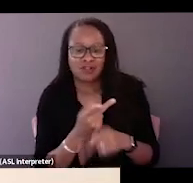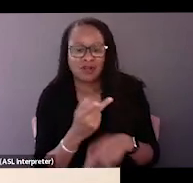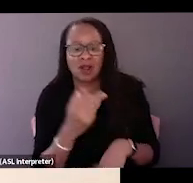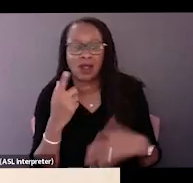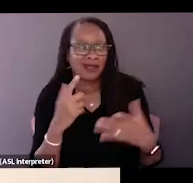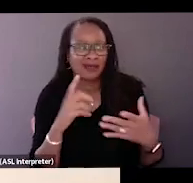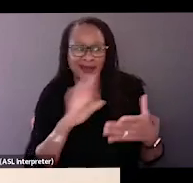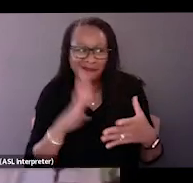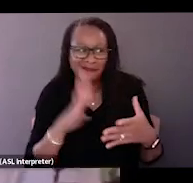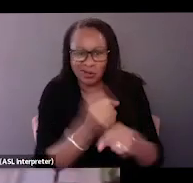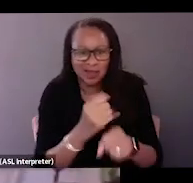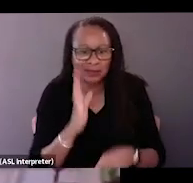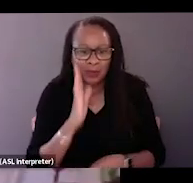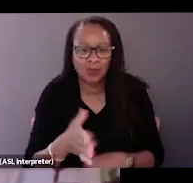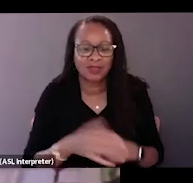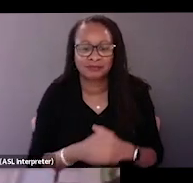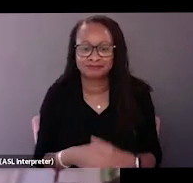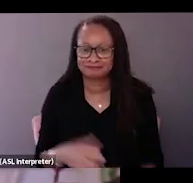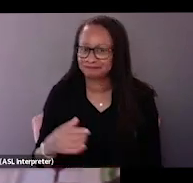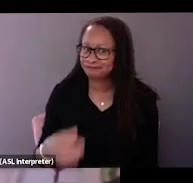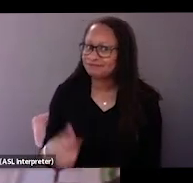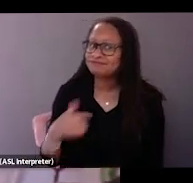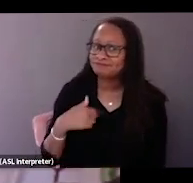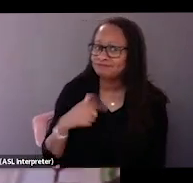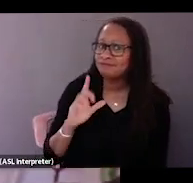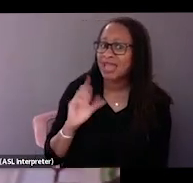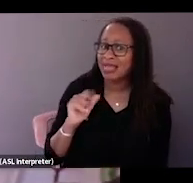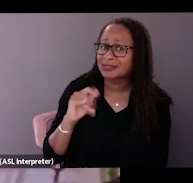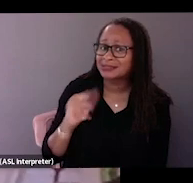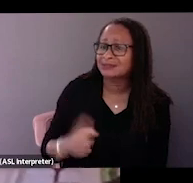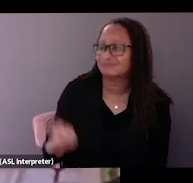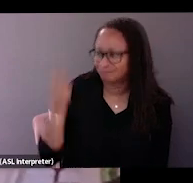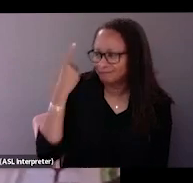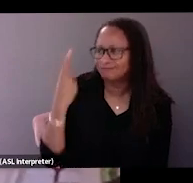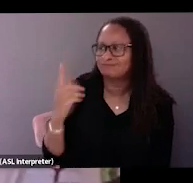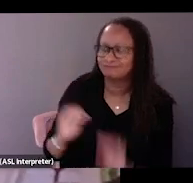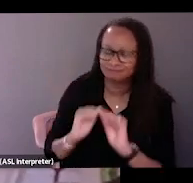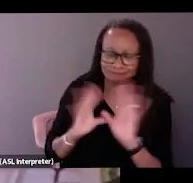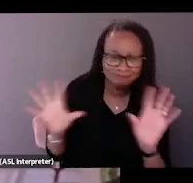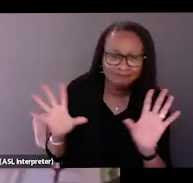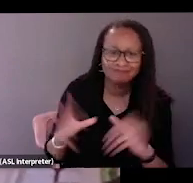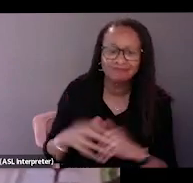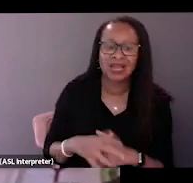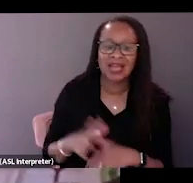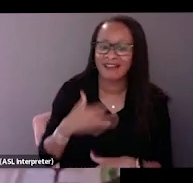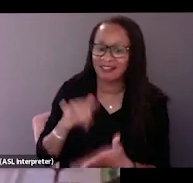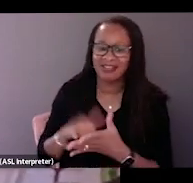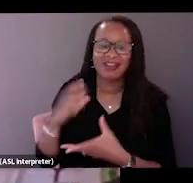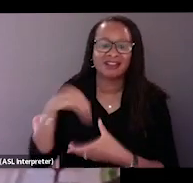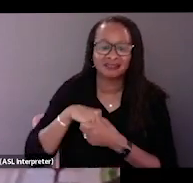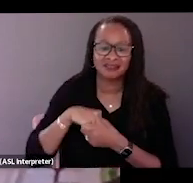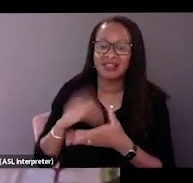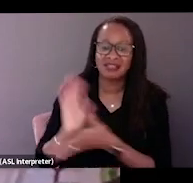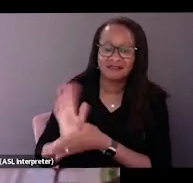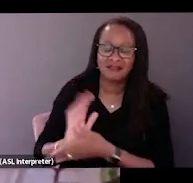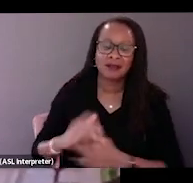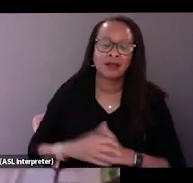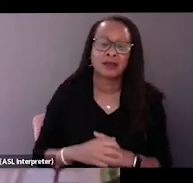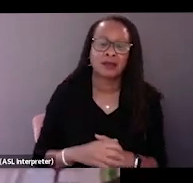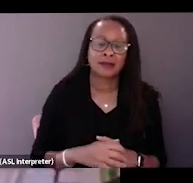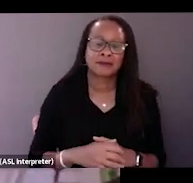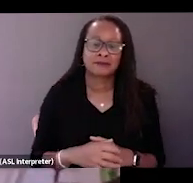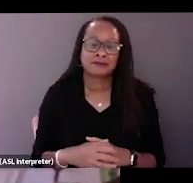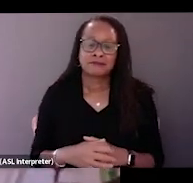alcanzarlo, ¿no? I understand that intimately, and felt that in the film.